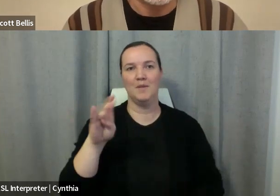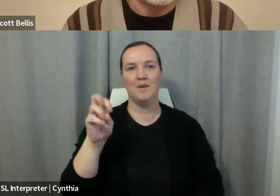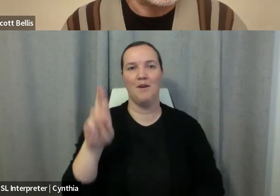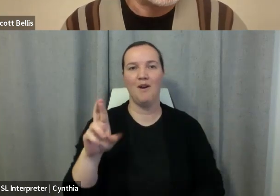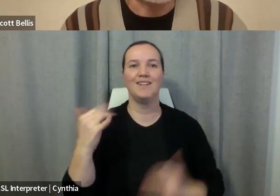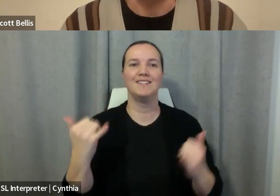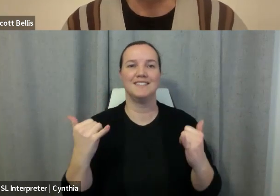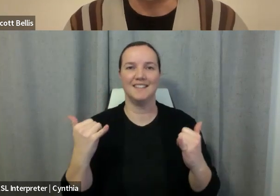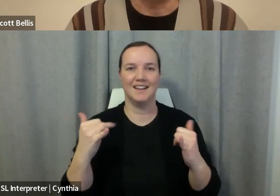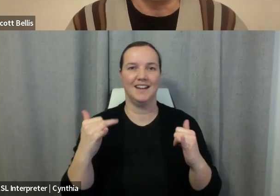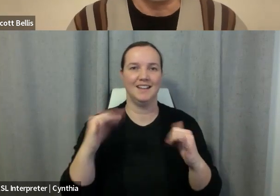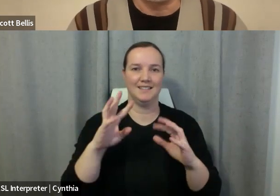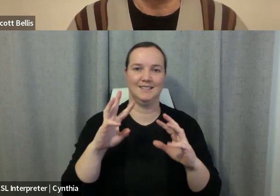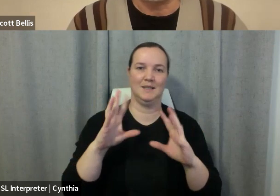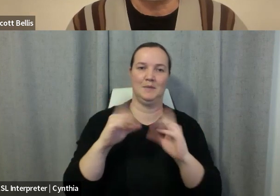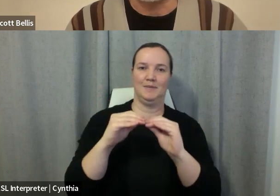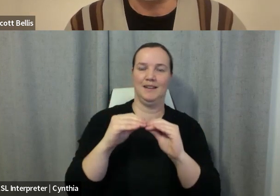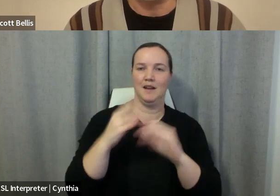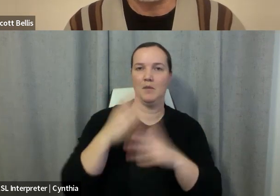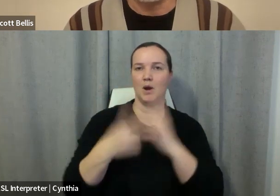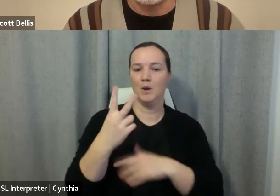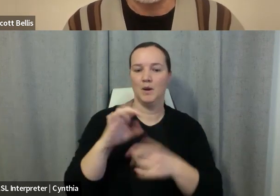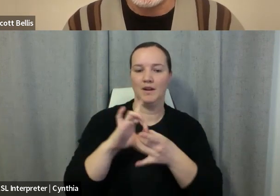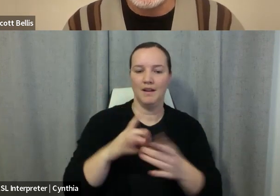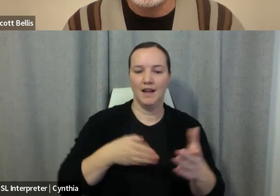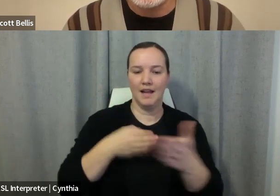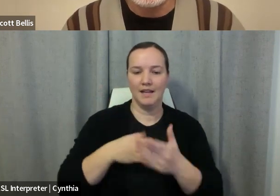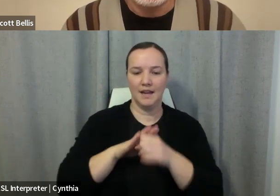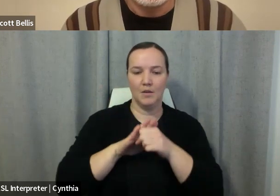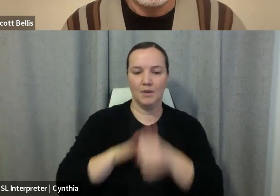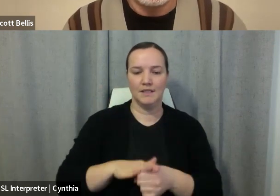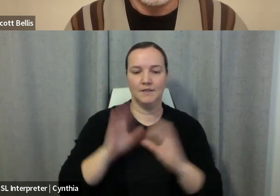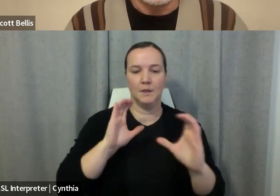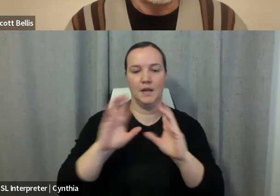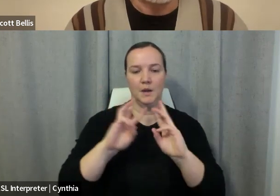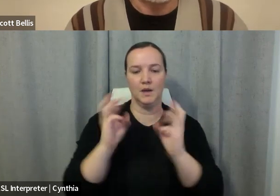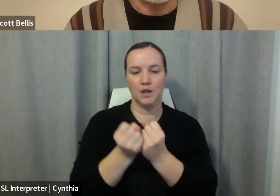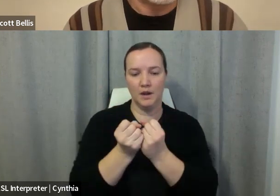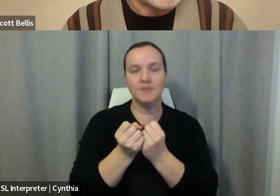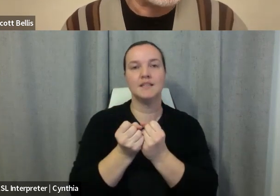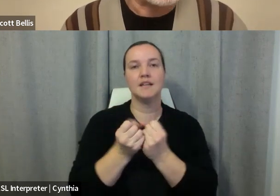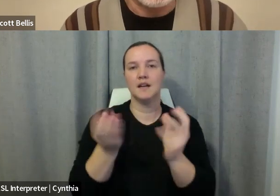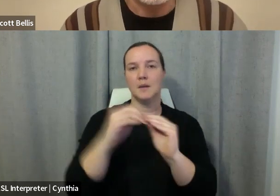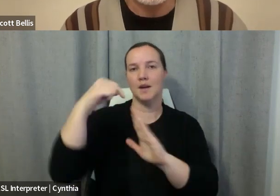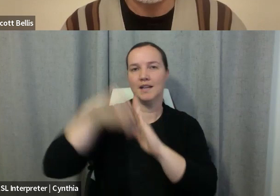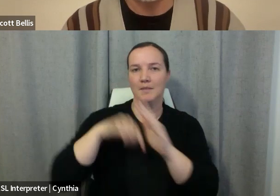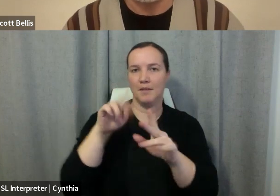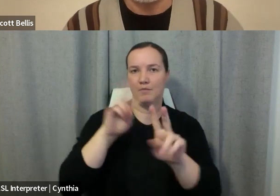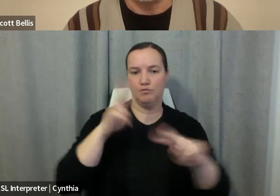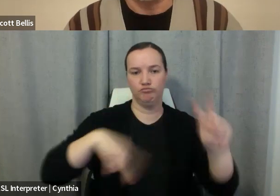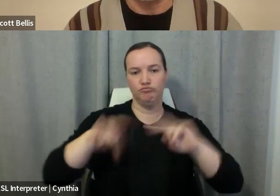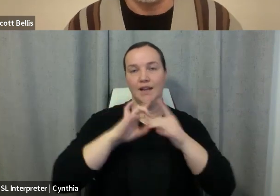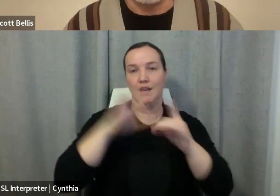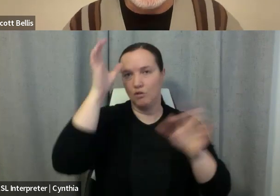Today's session is part 2 of our anti-oppressive communication workshops. A more in-depth look at the